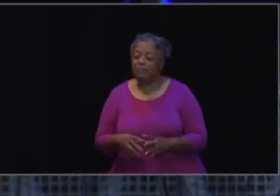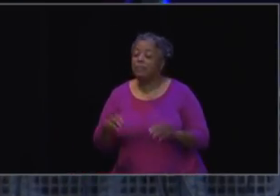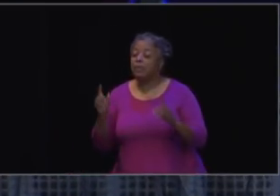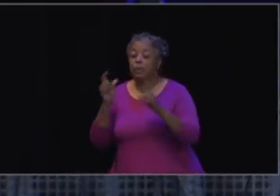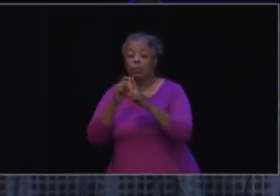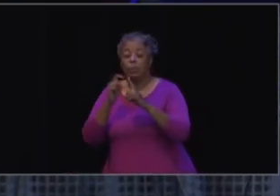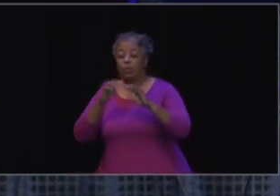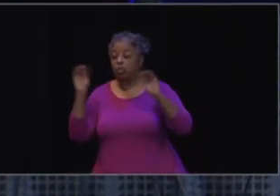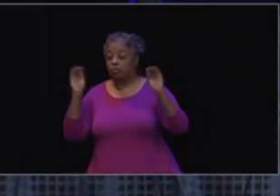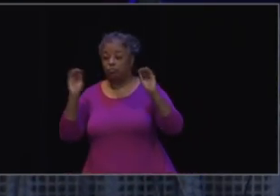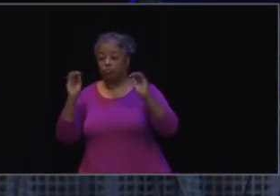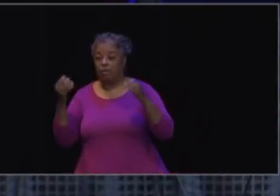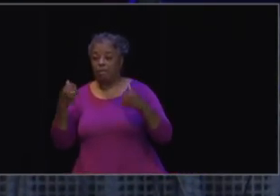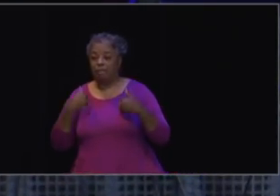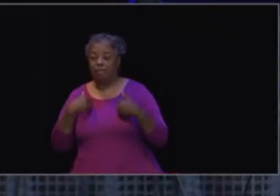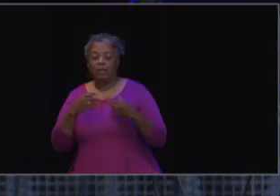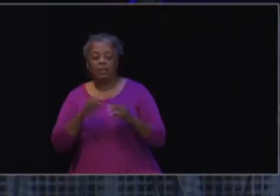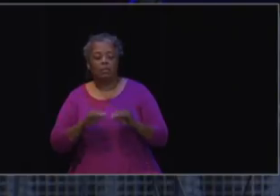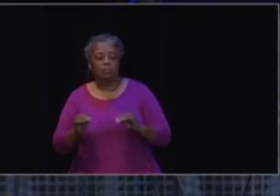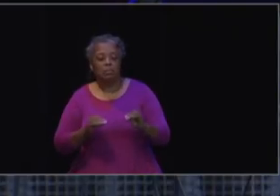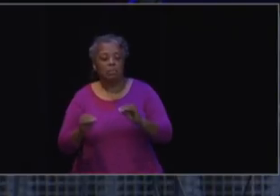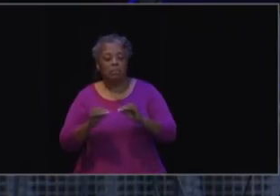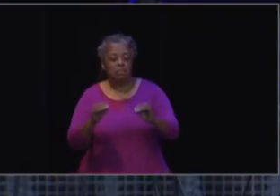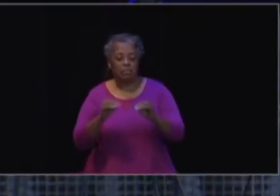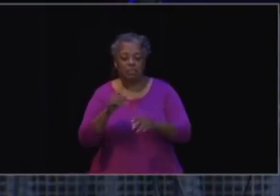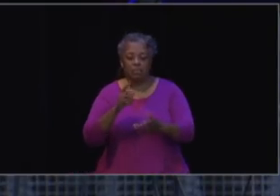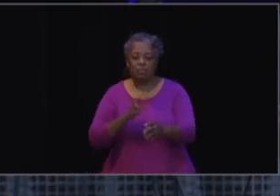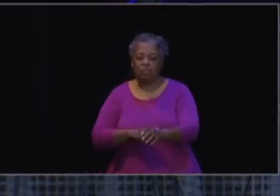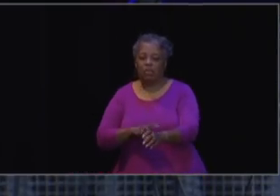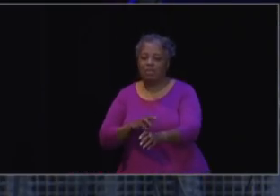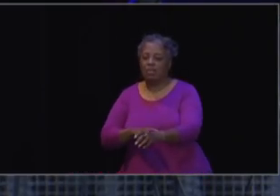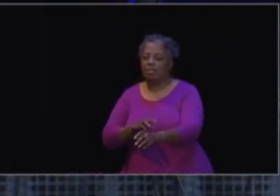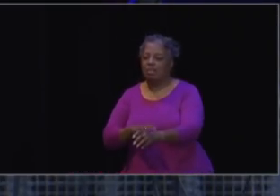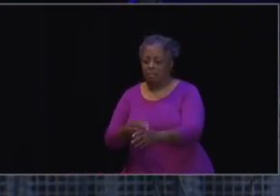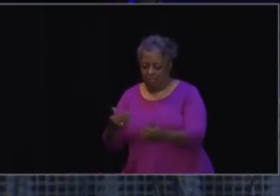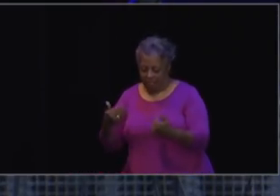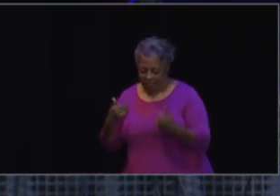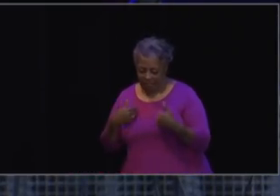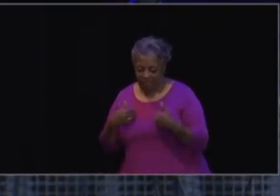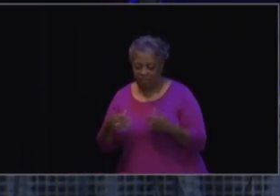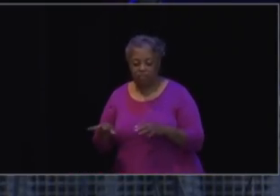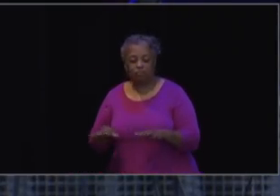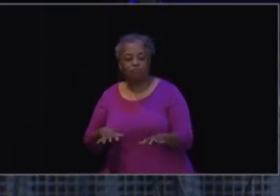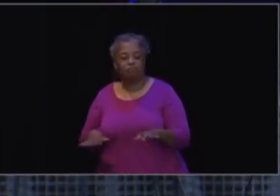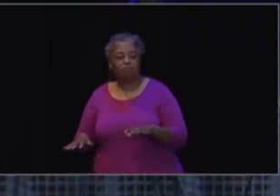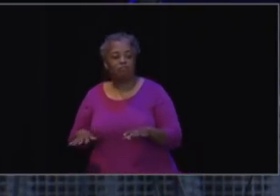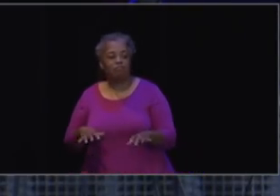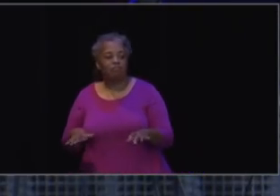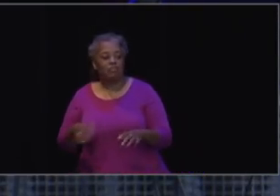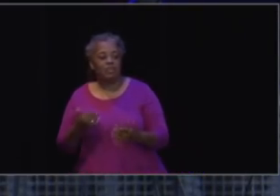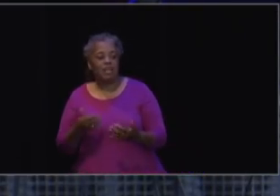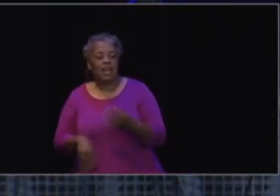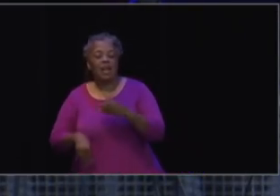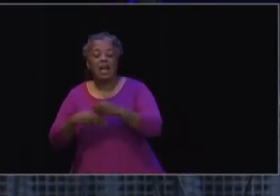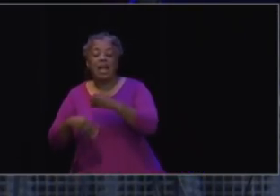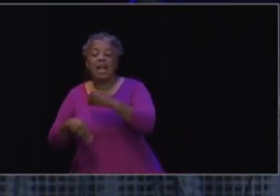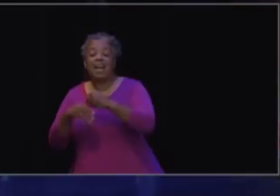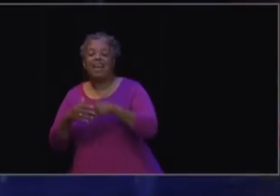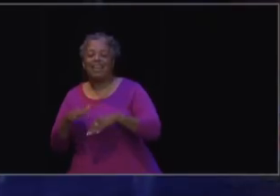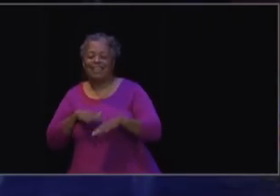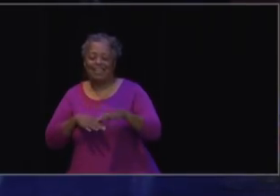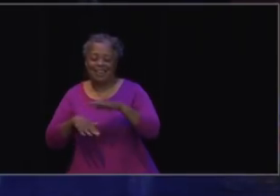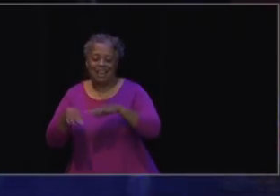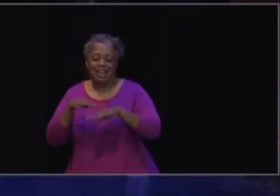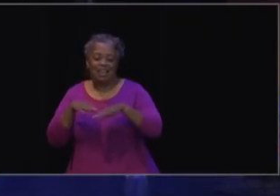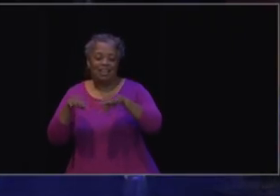chick, tick, dow, dow, chick, tick, dow, dow, dow, dow, chick, da, but up, but up,